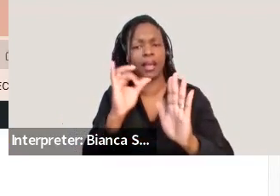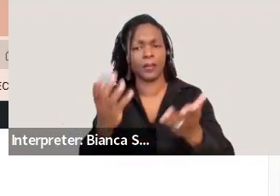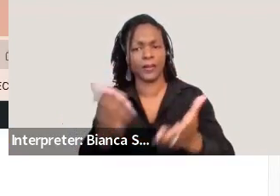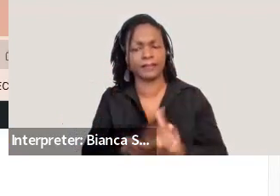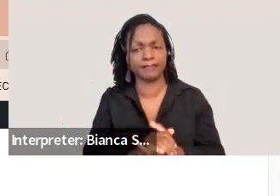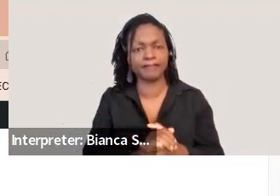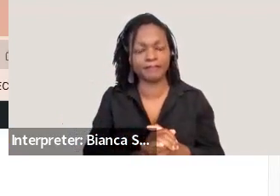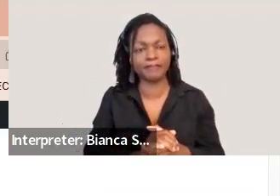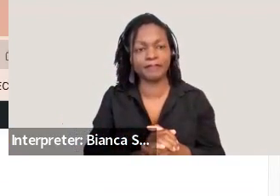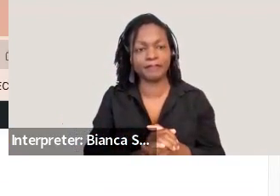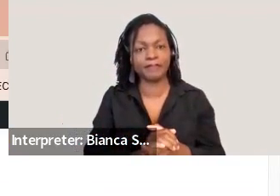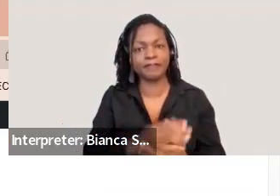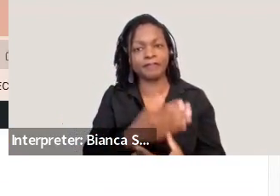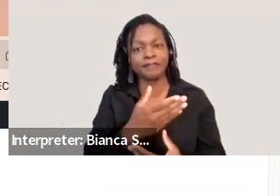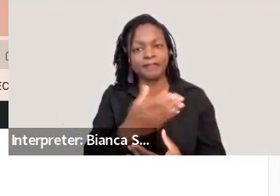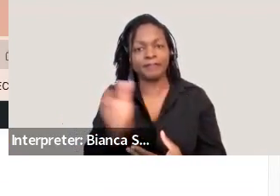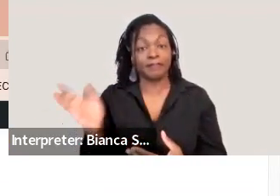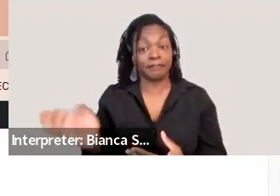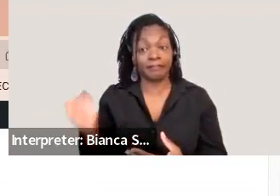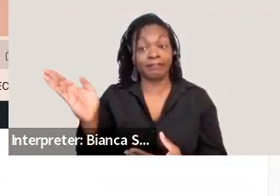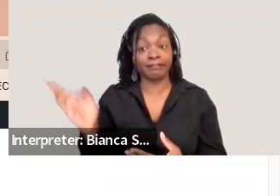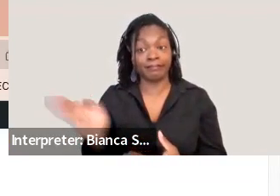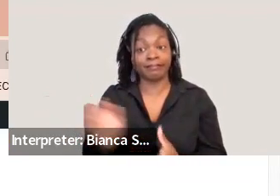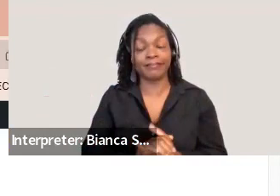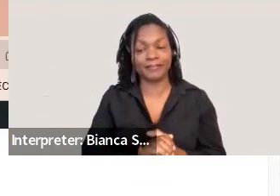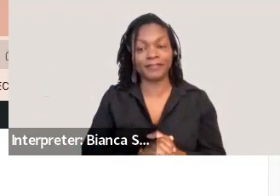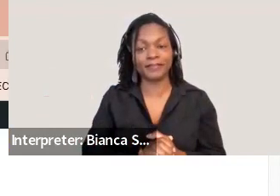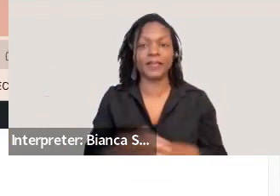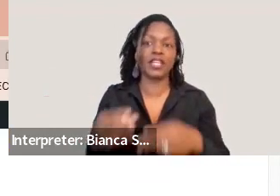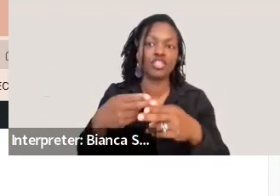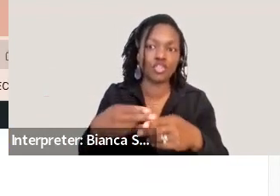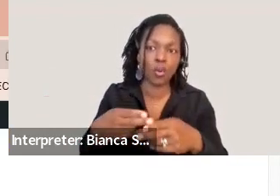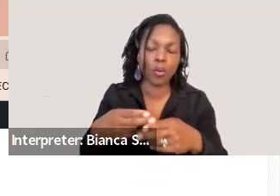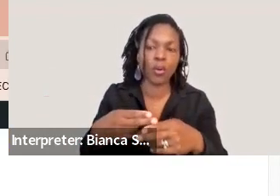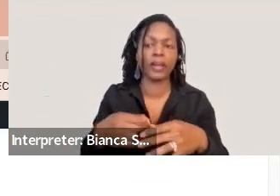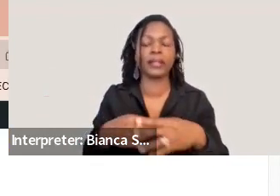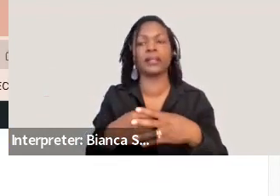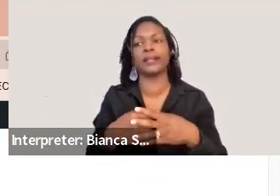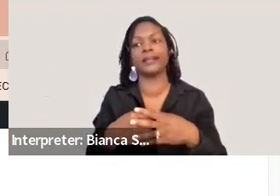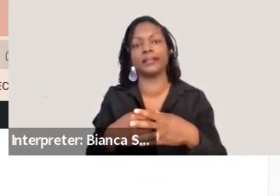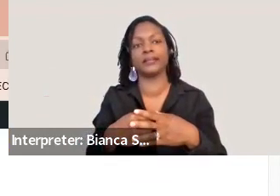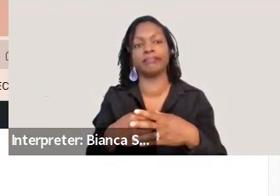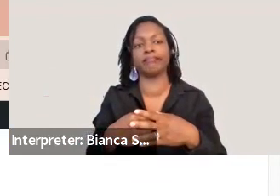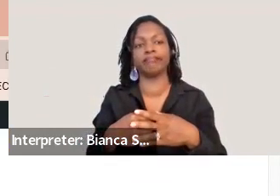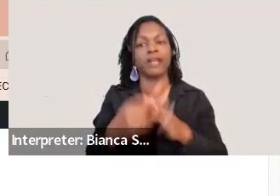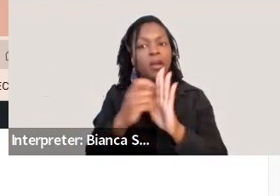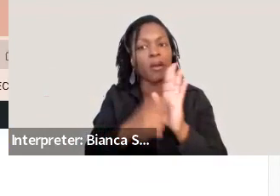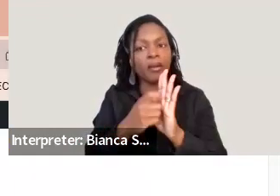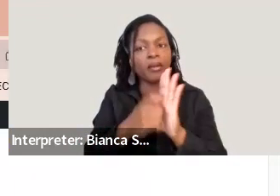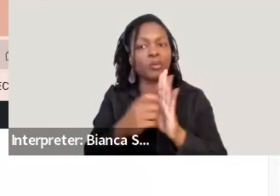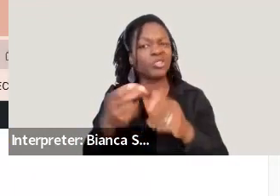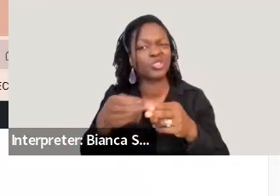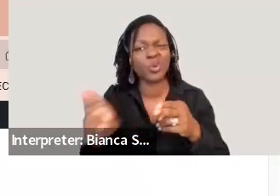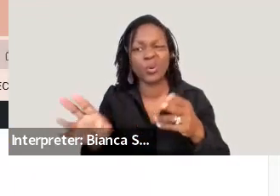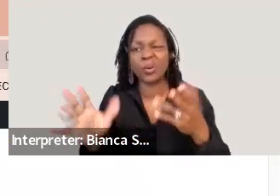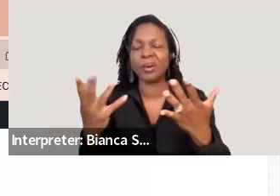So it's, you know, they're short, they're informative. We try to make them easy to navigate through and to